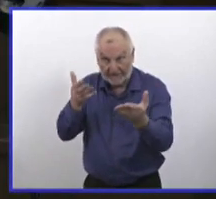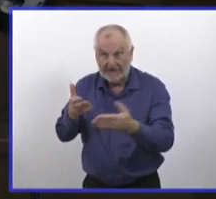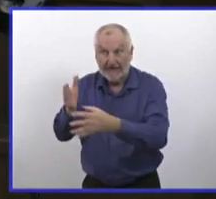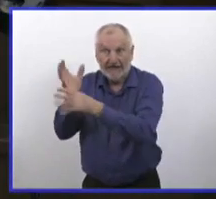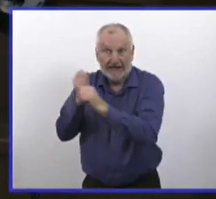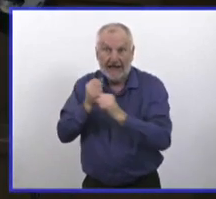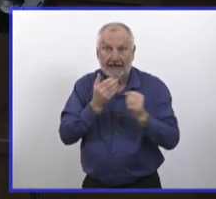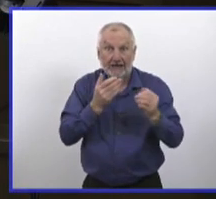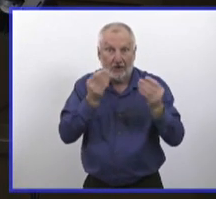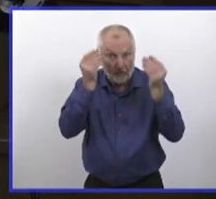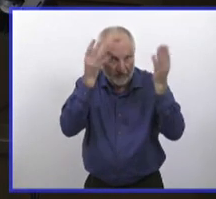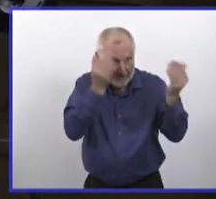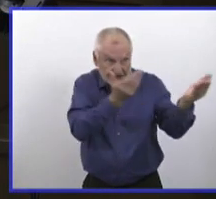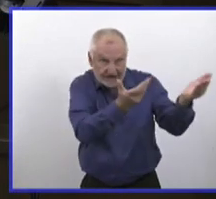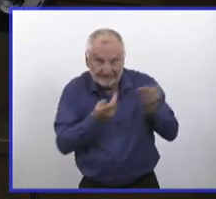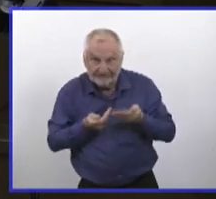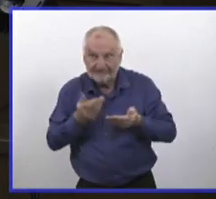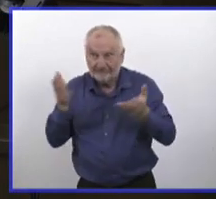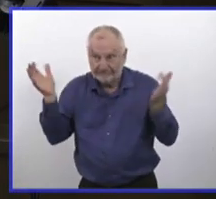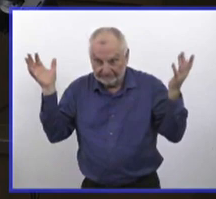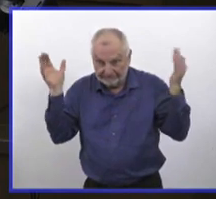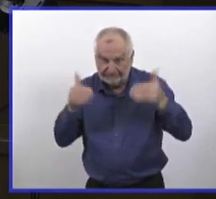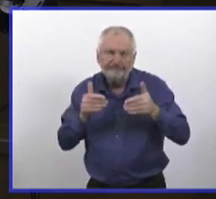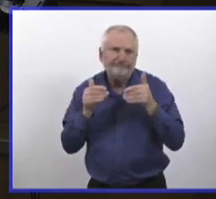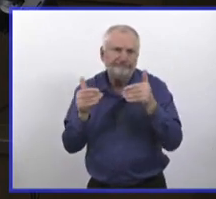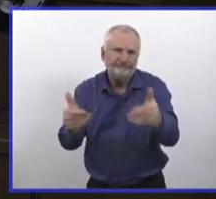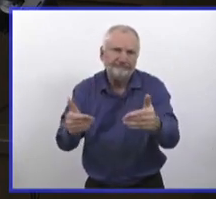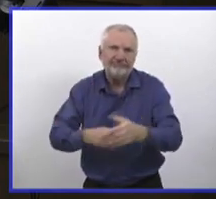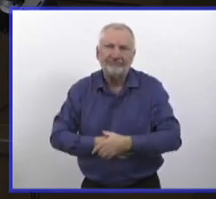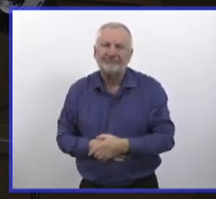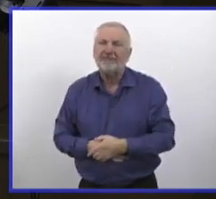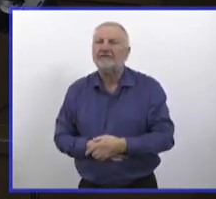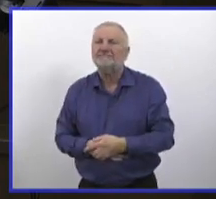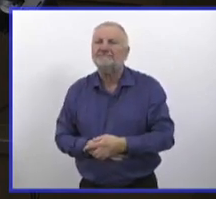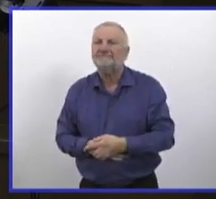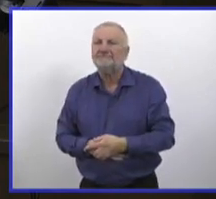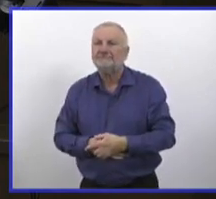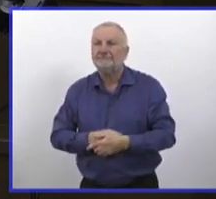From the Brandon Sun, Michelle.